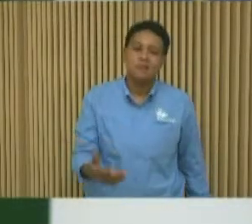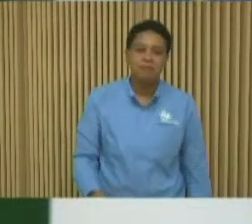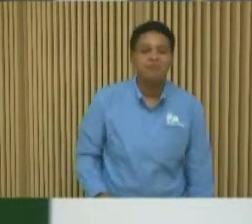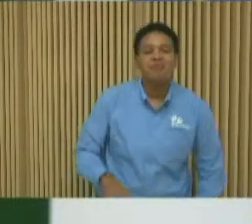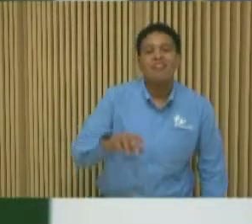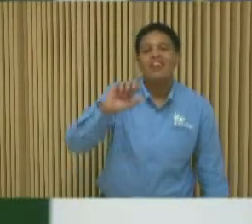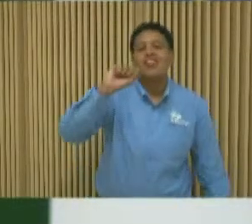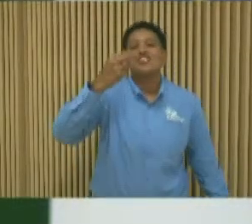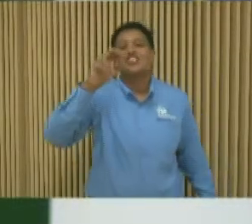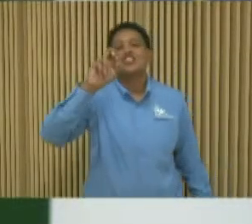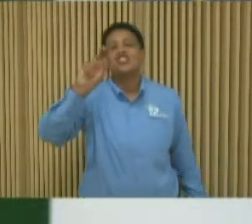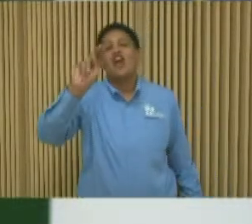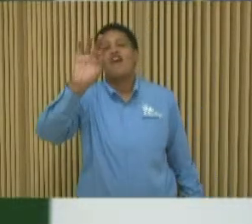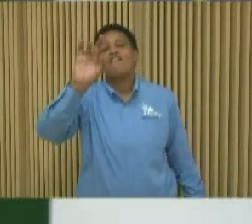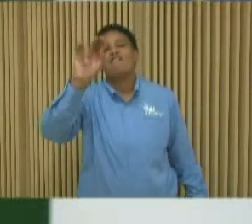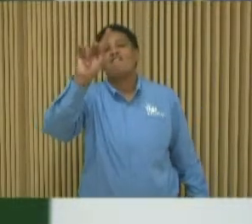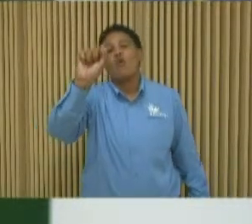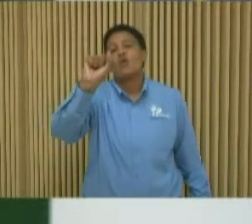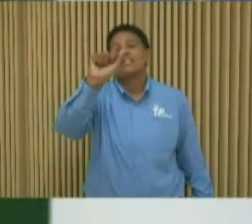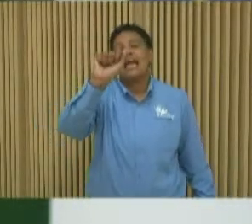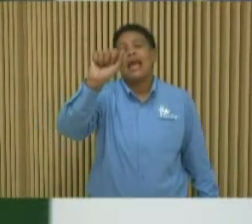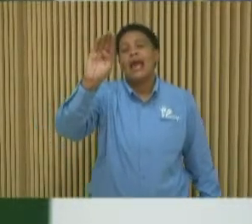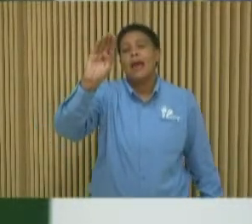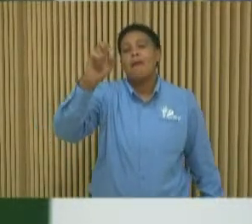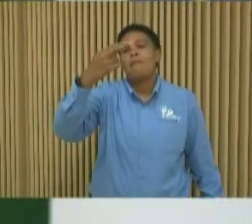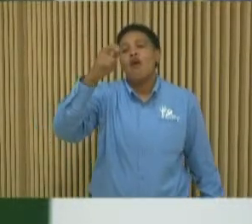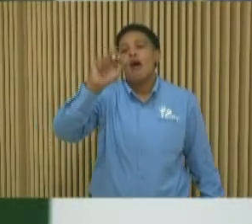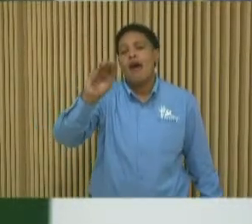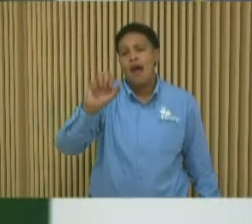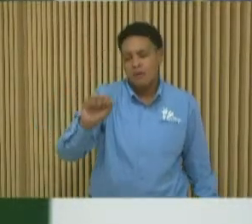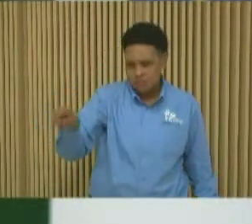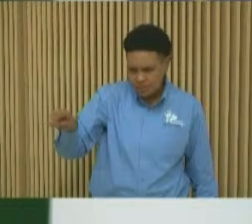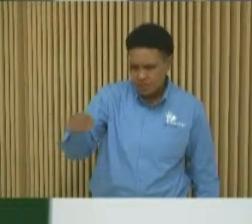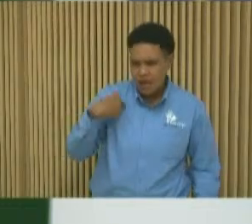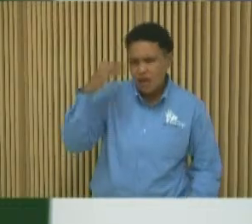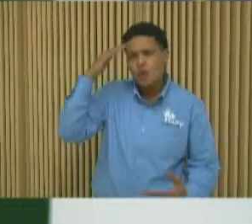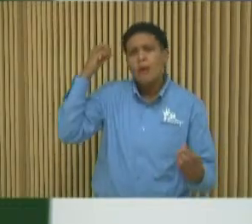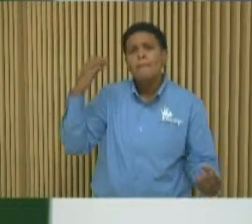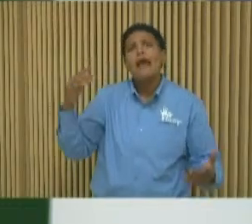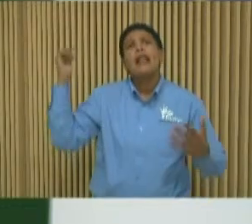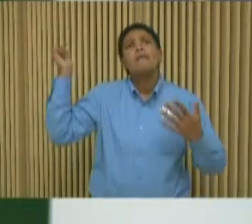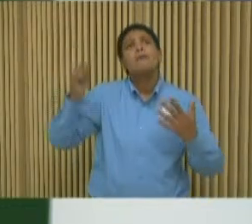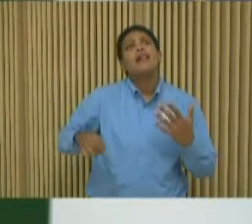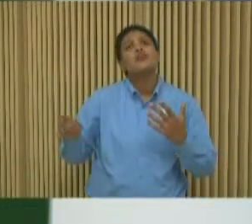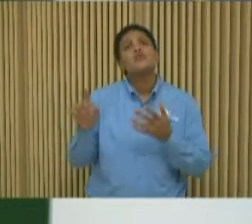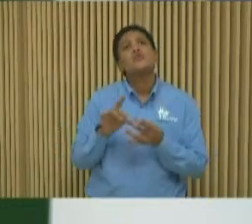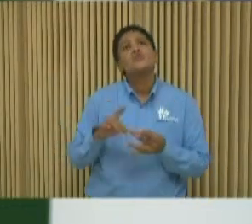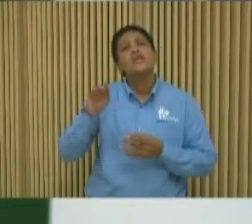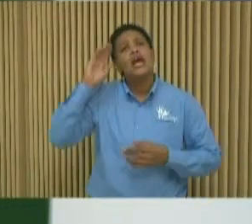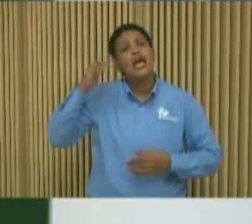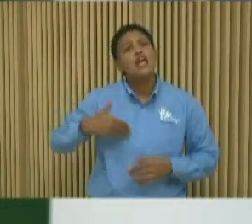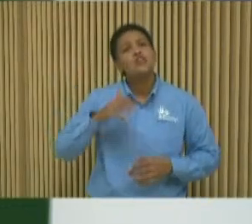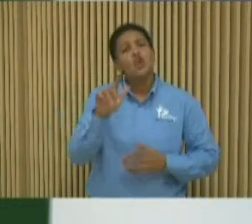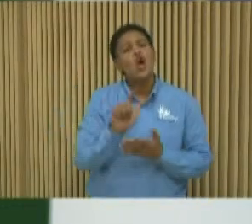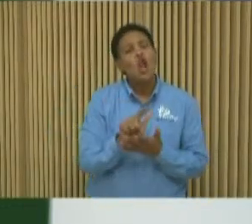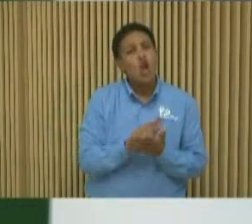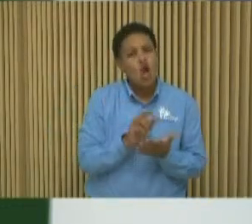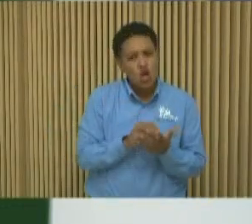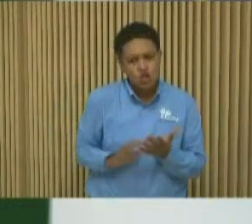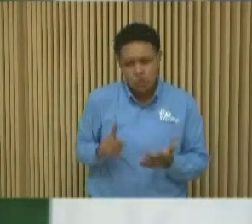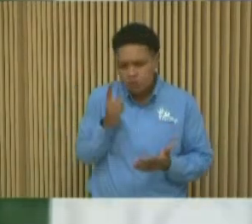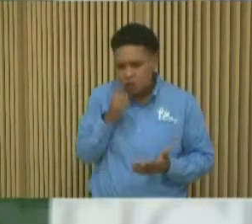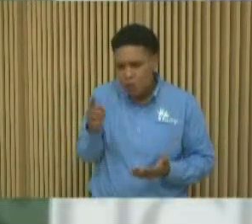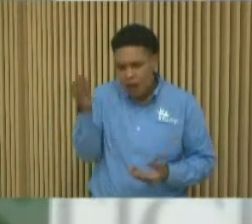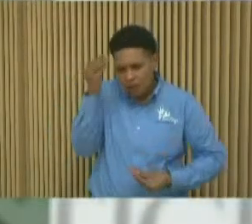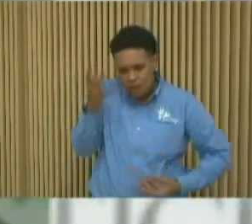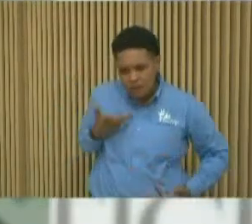Folks Abrams, I know that there are a number of the methods that you possibly introduced to your law students. Would you care to share